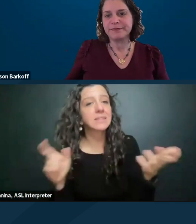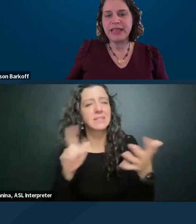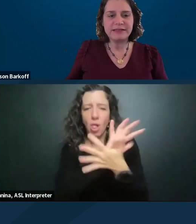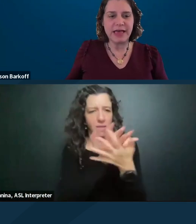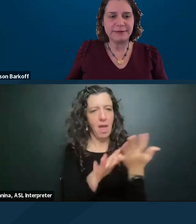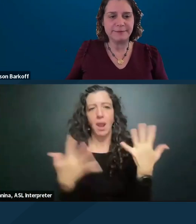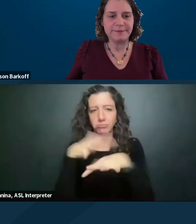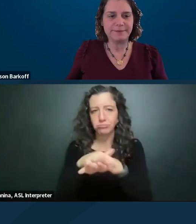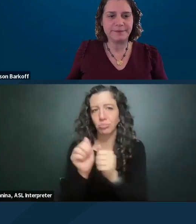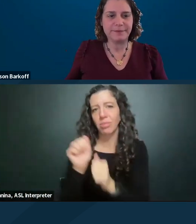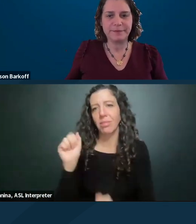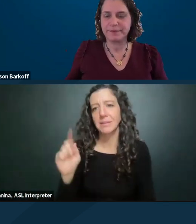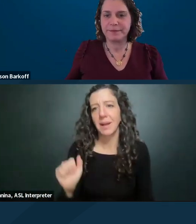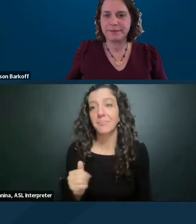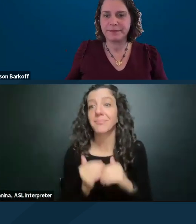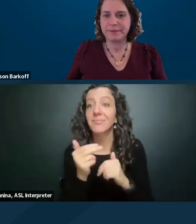etc. Next slide.